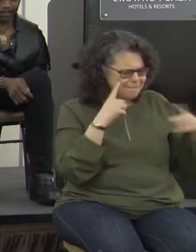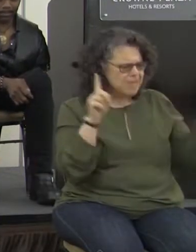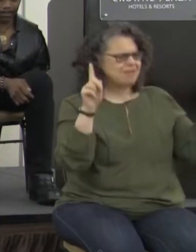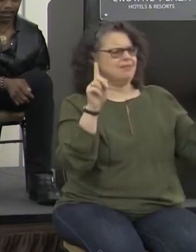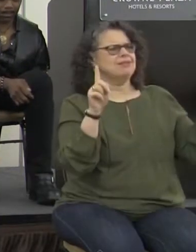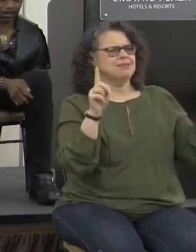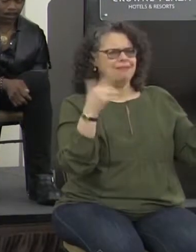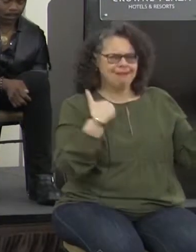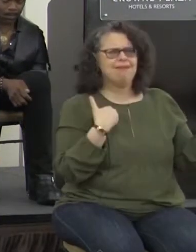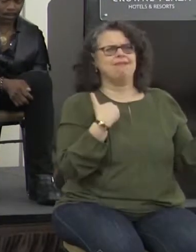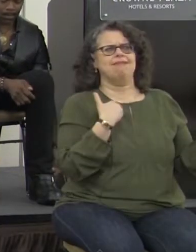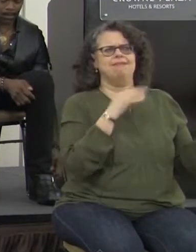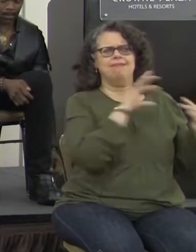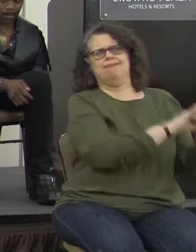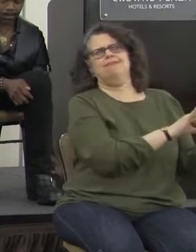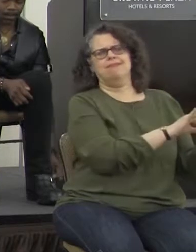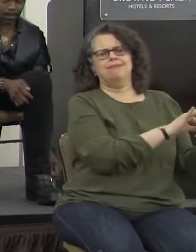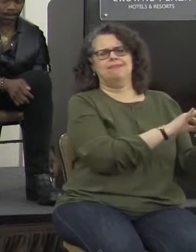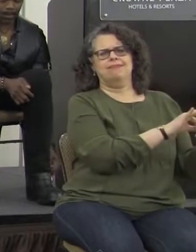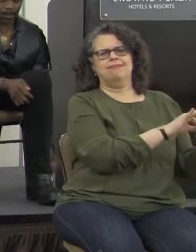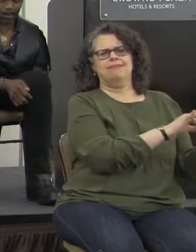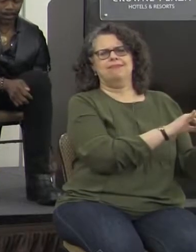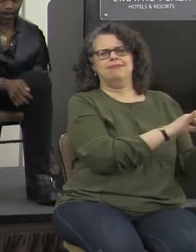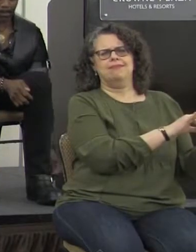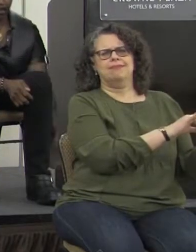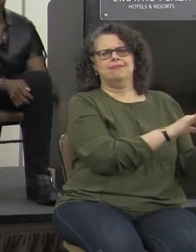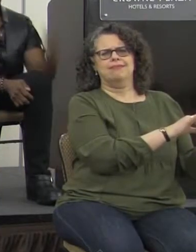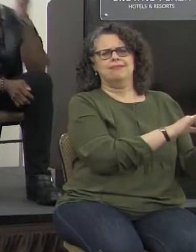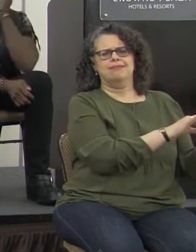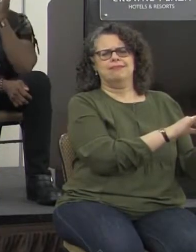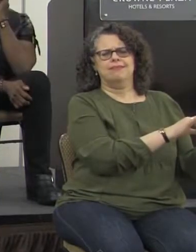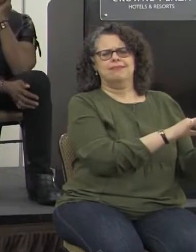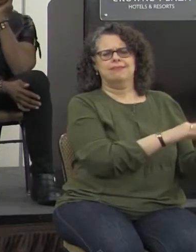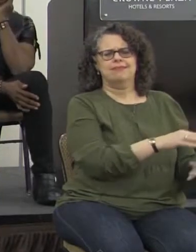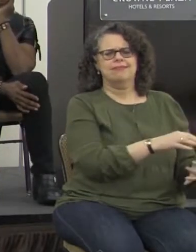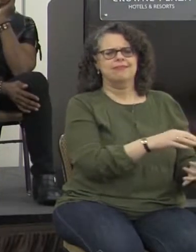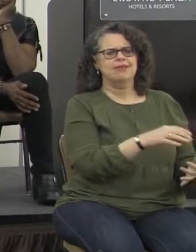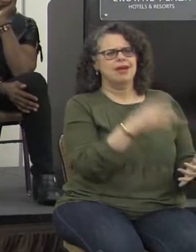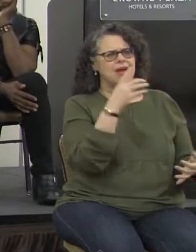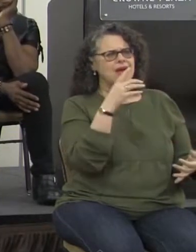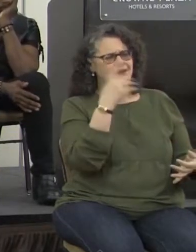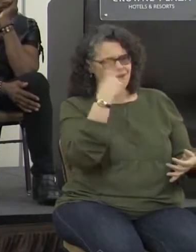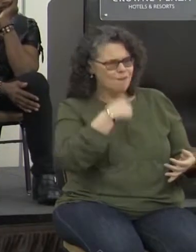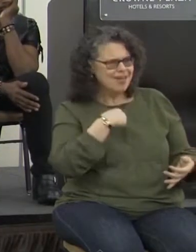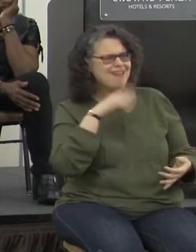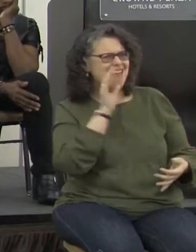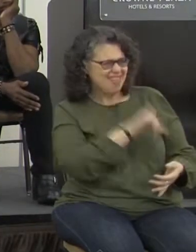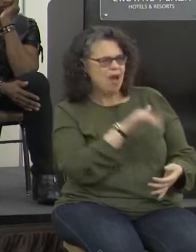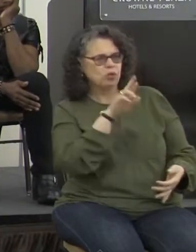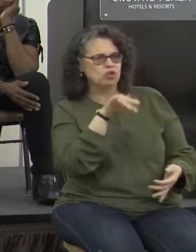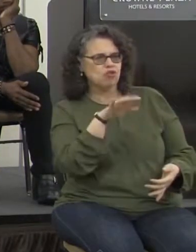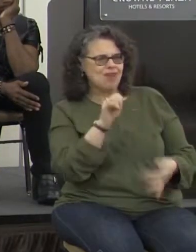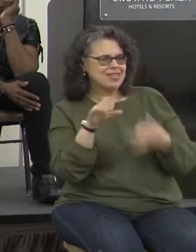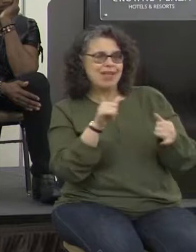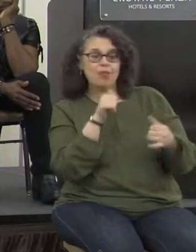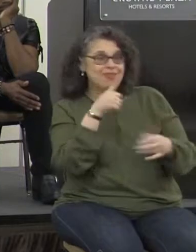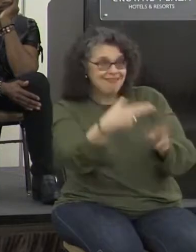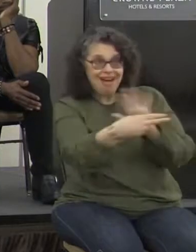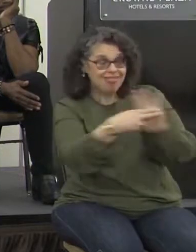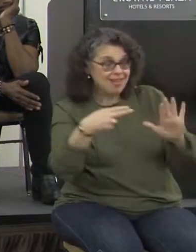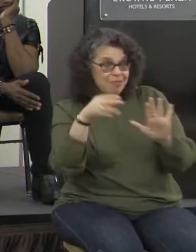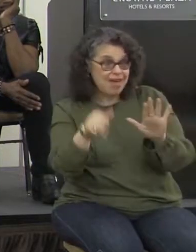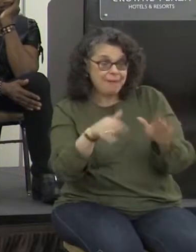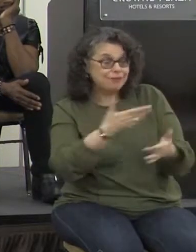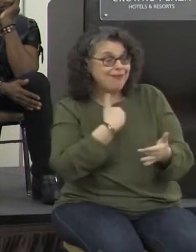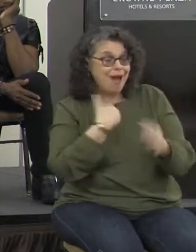connection. And that's what race play was to me. And we didn't call it race play because it didn't